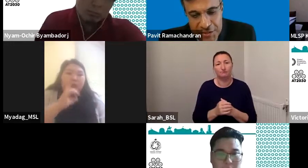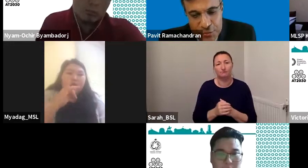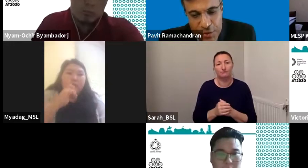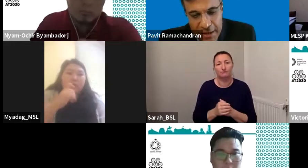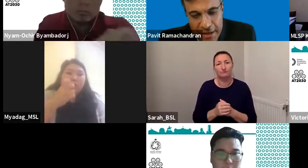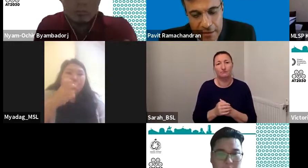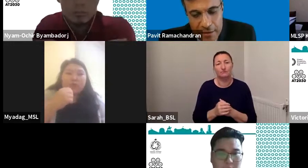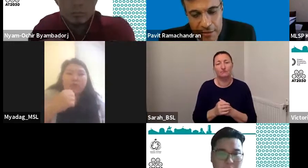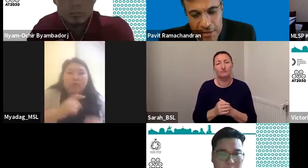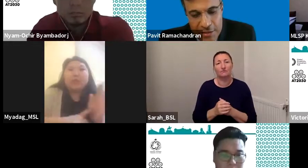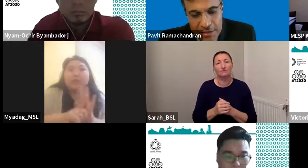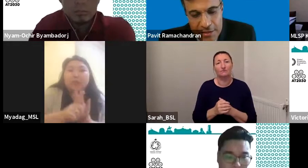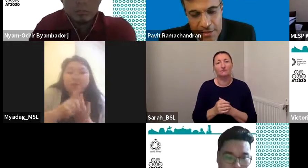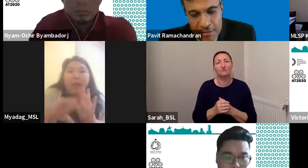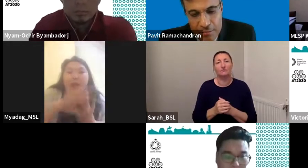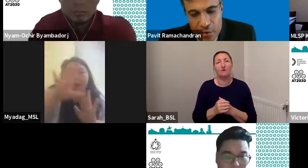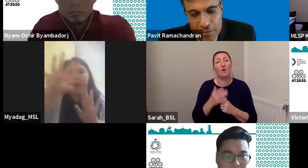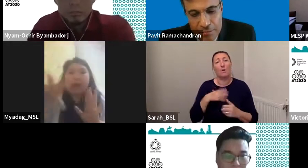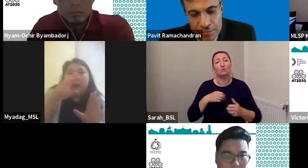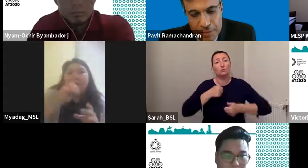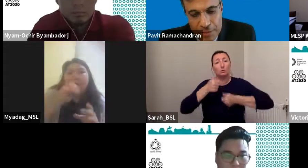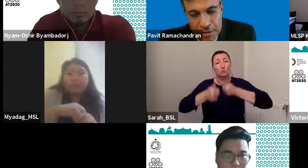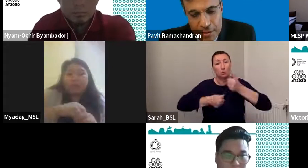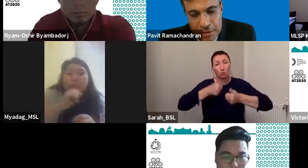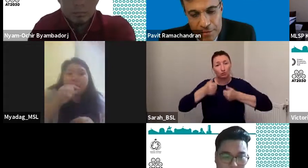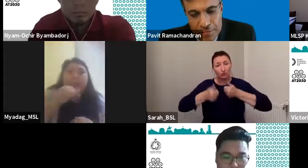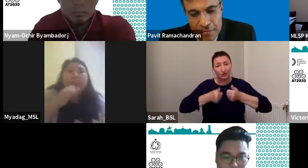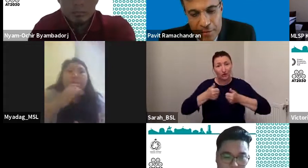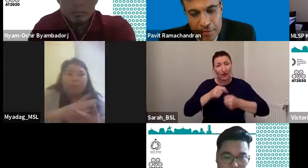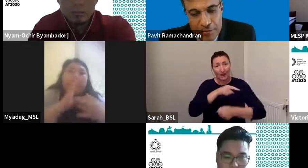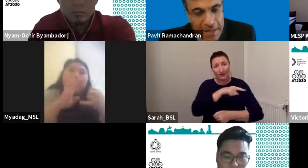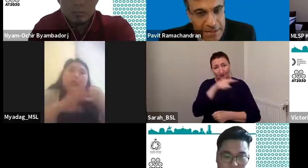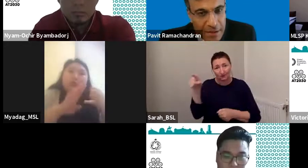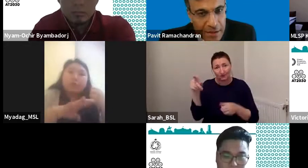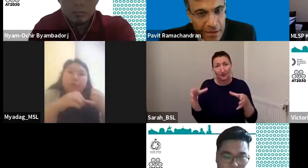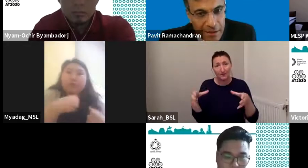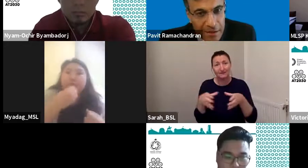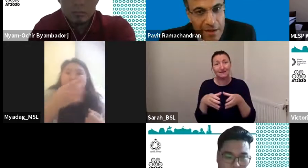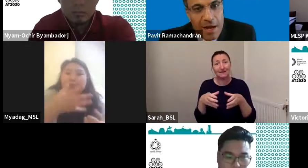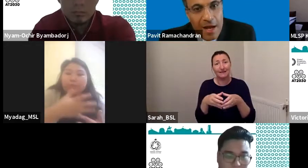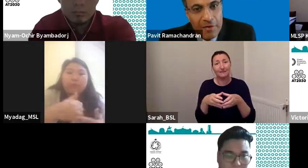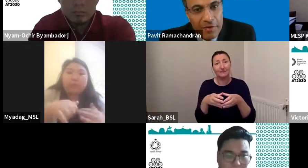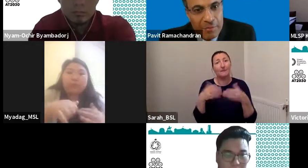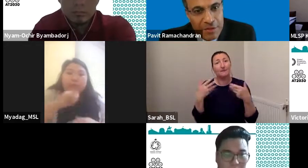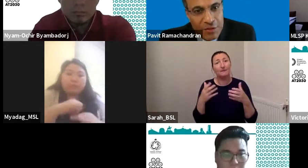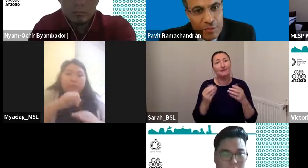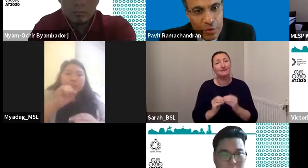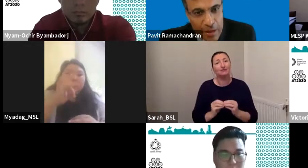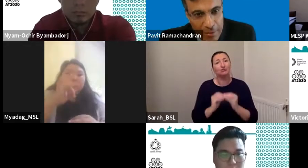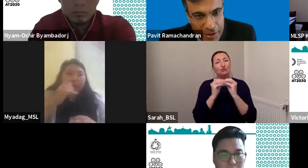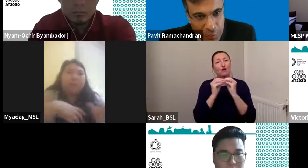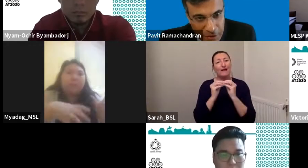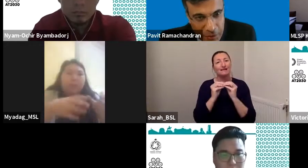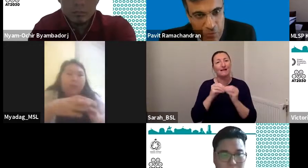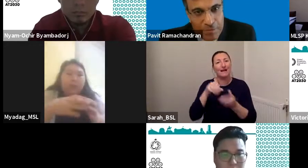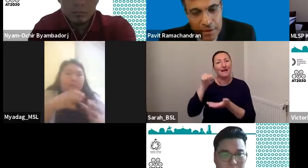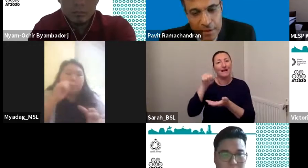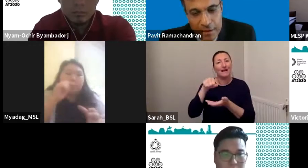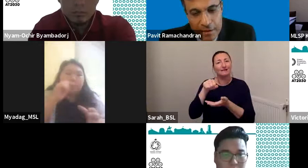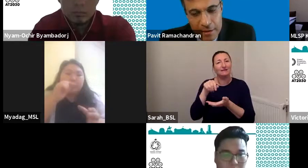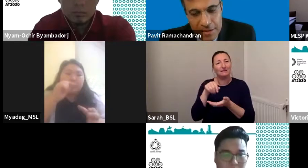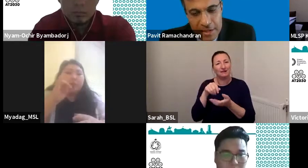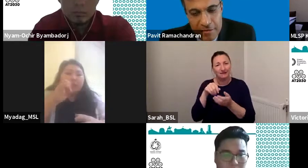Lastly, just to again congratulate the team on the development of the case study, and we're very pleased to be collaborating with